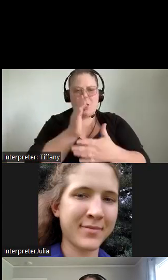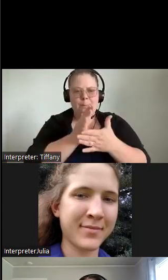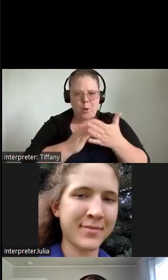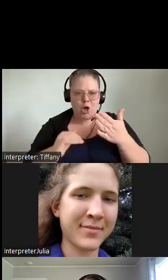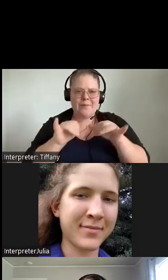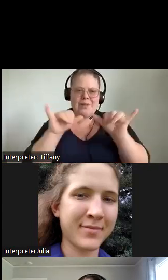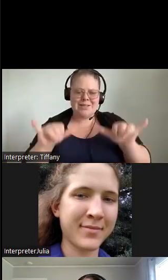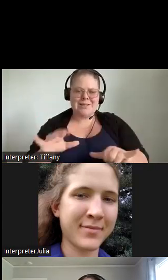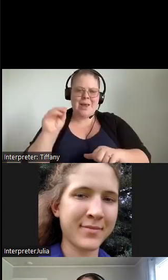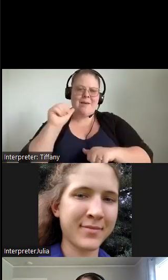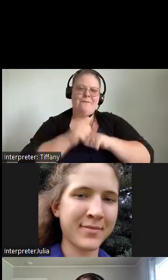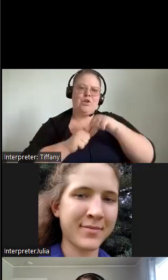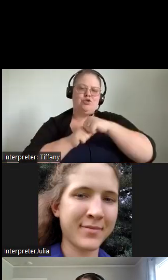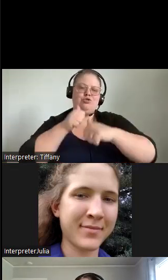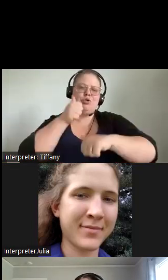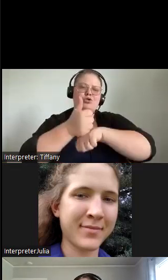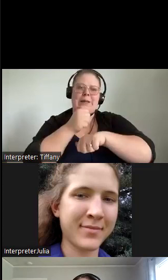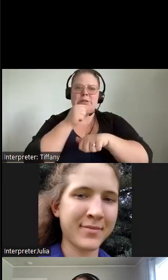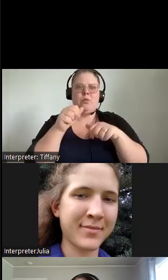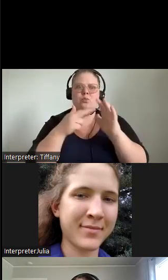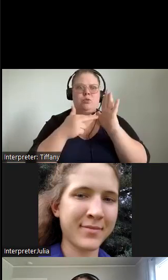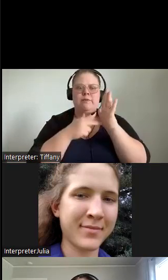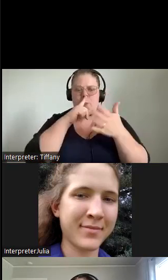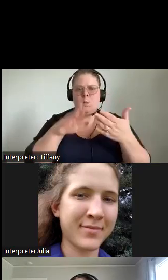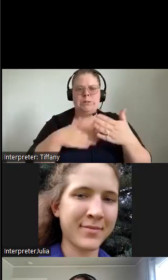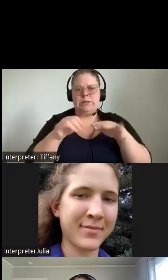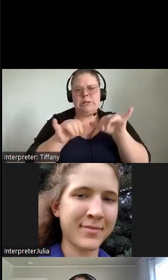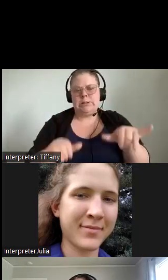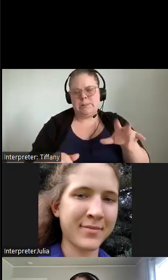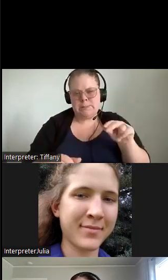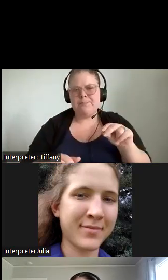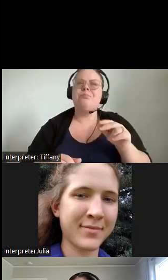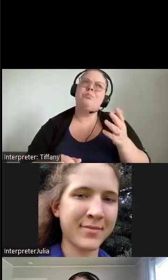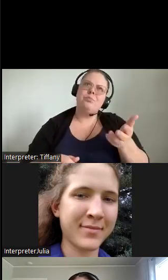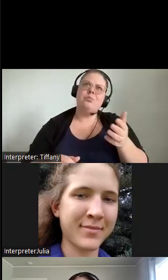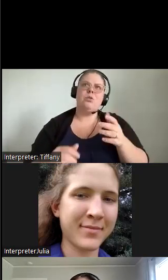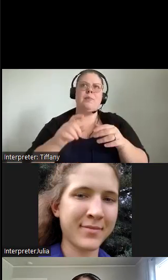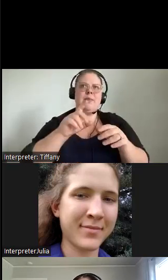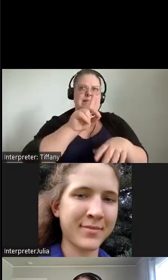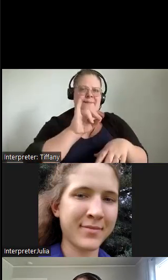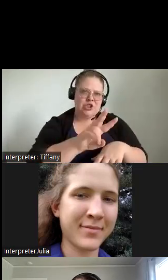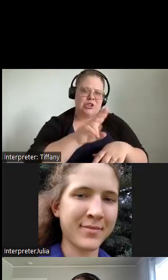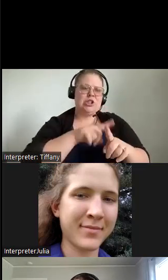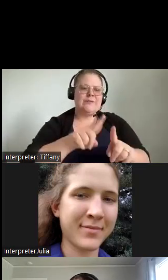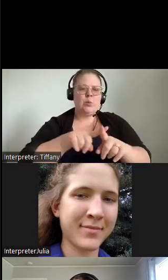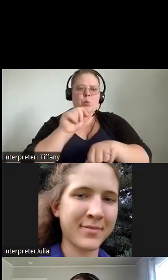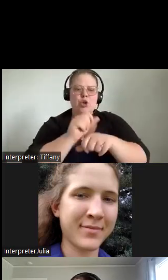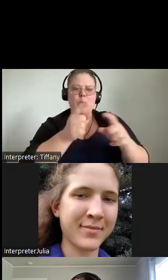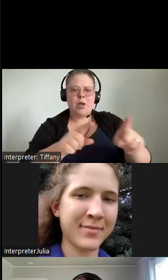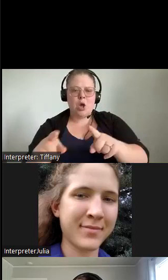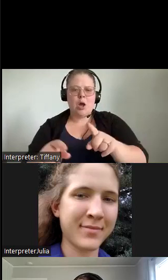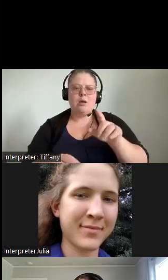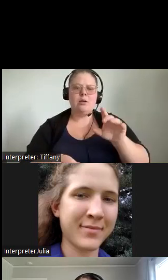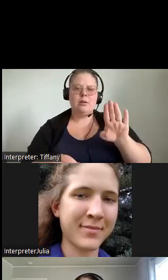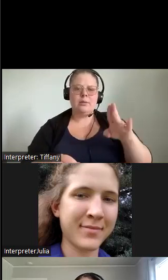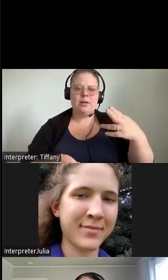So these aren't the rules for the whole system. There's a lot of work going on across our divisions, the BHA, and with our state partners to build out